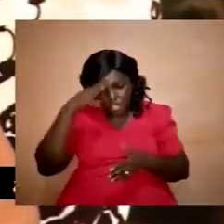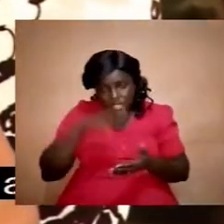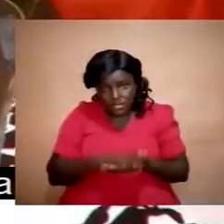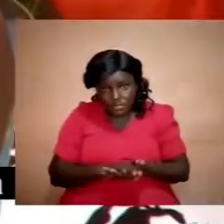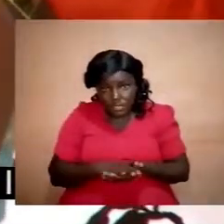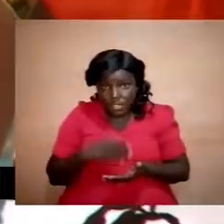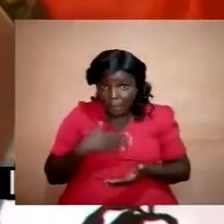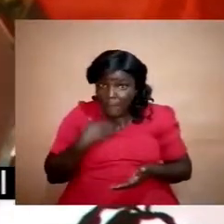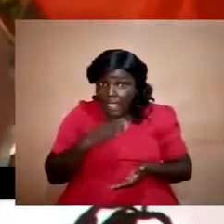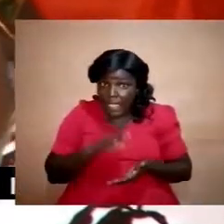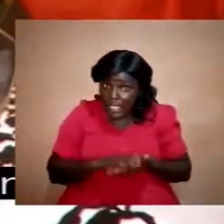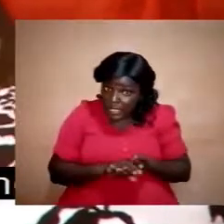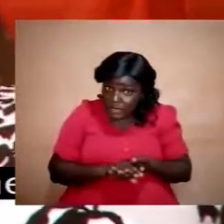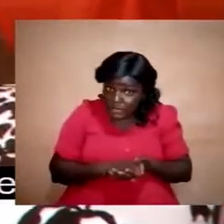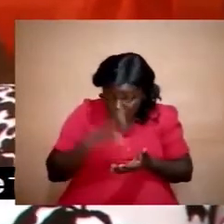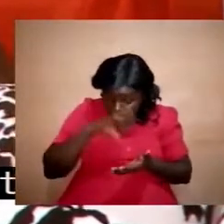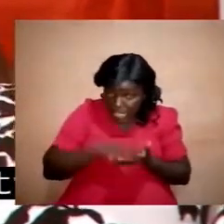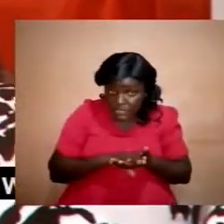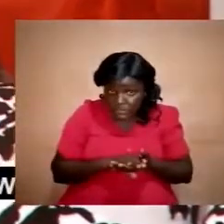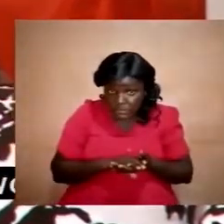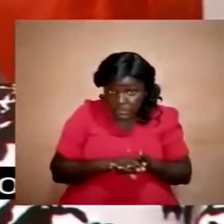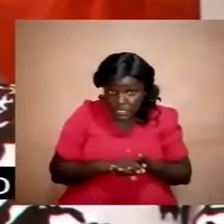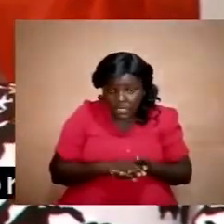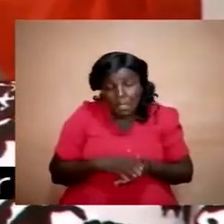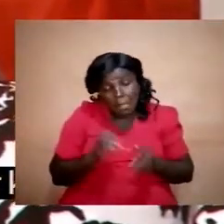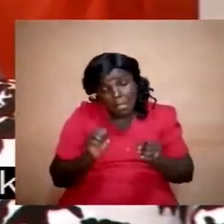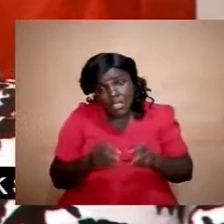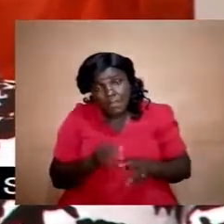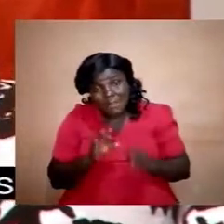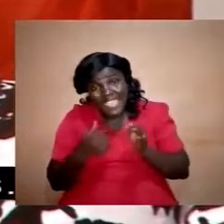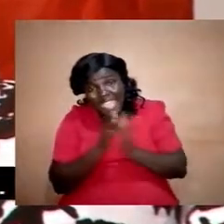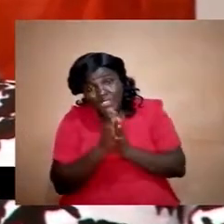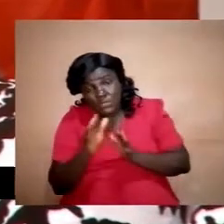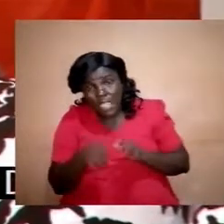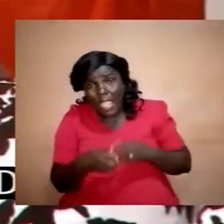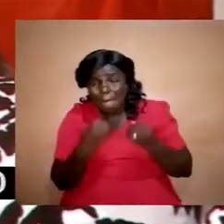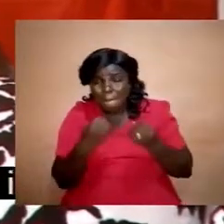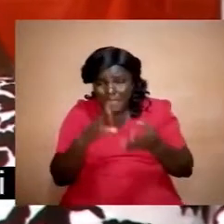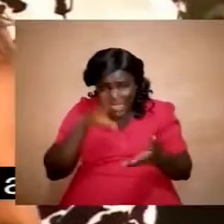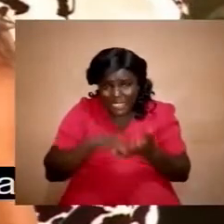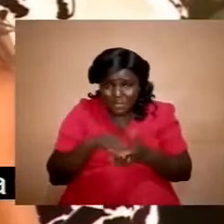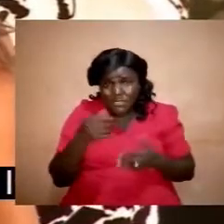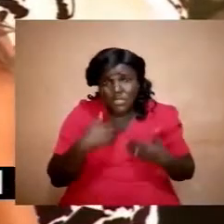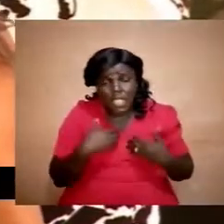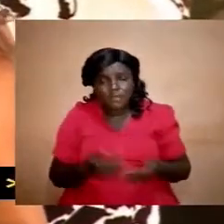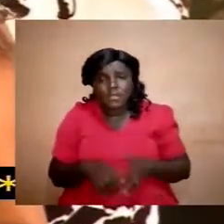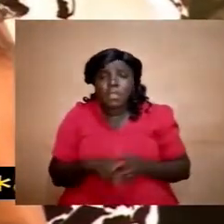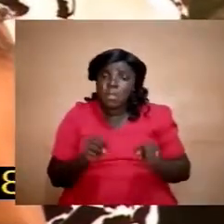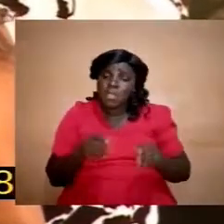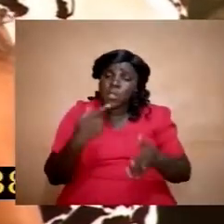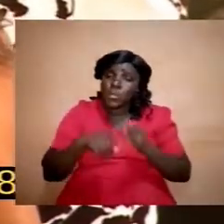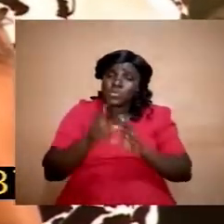Hey, and if I may ask, how many husbands do you have? Okay, how do you mean?